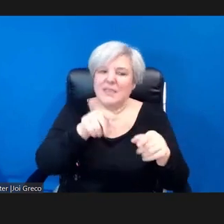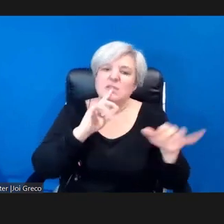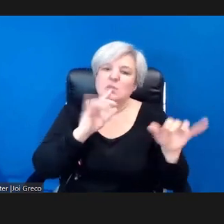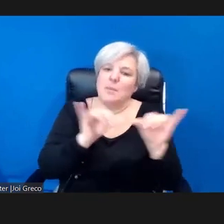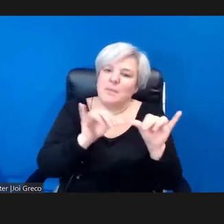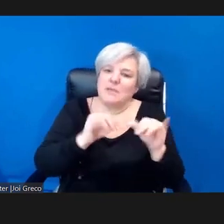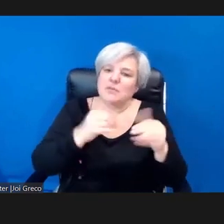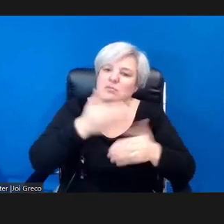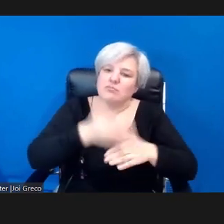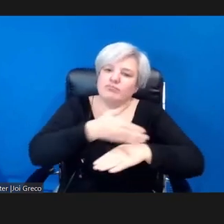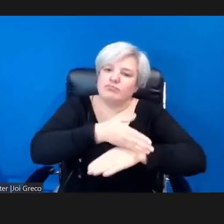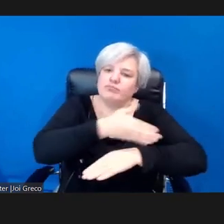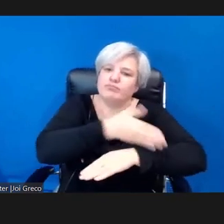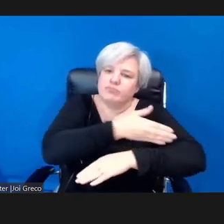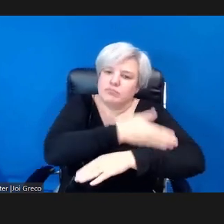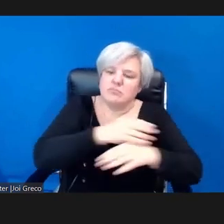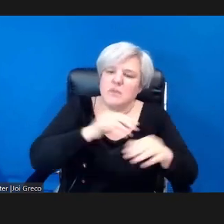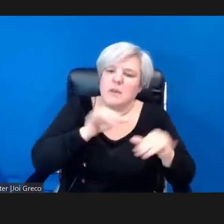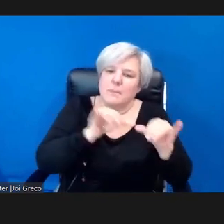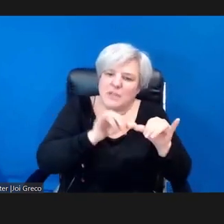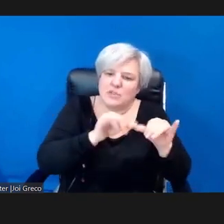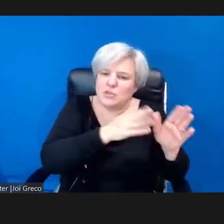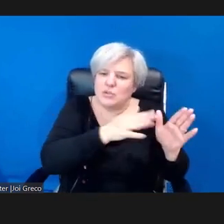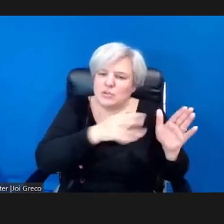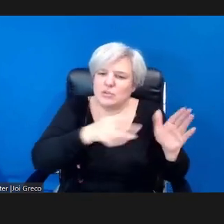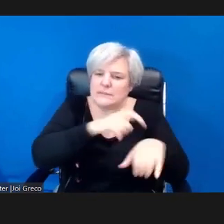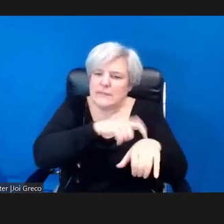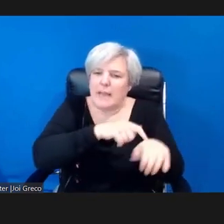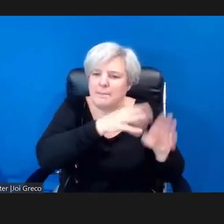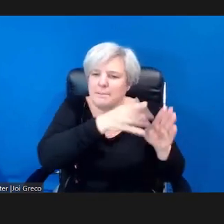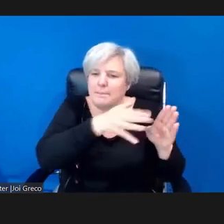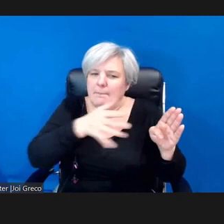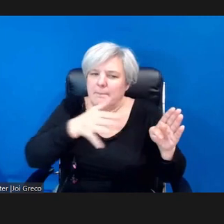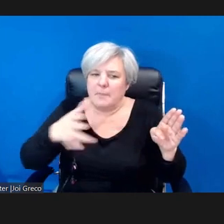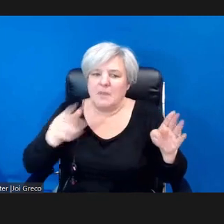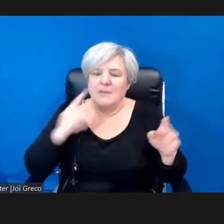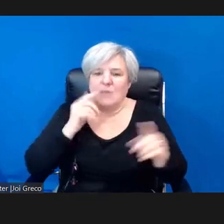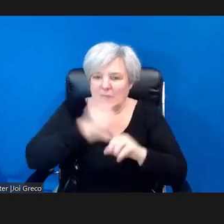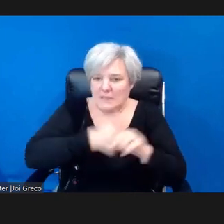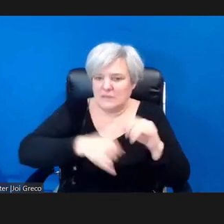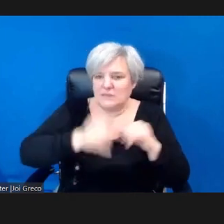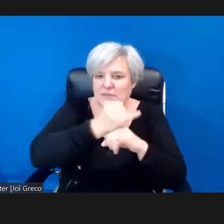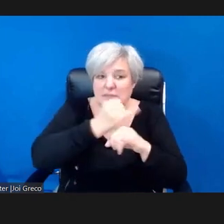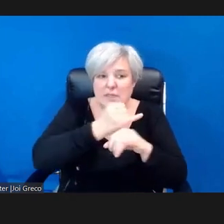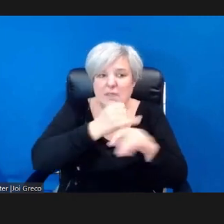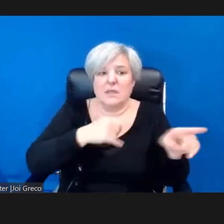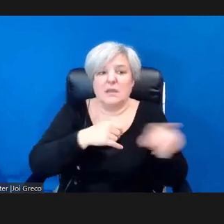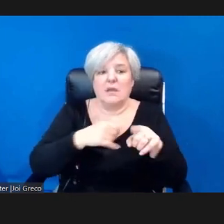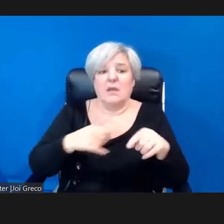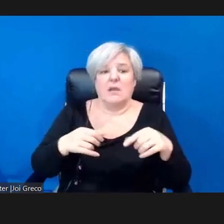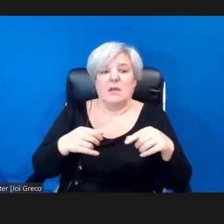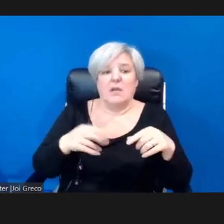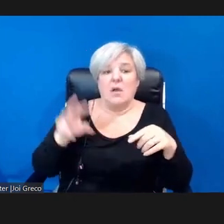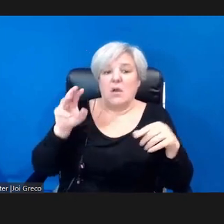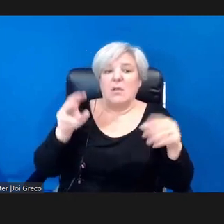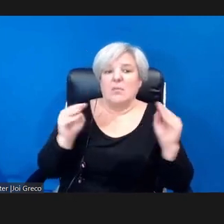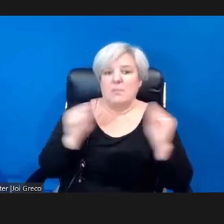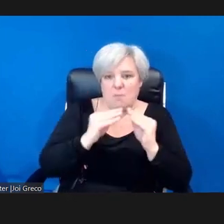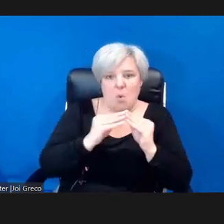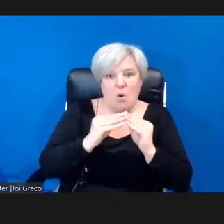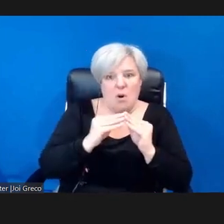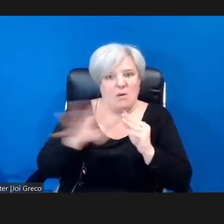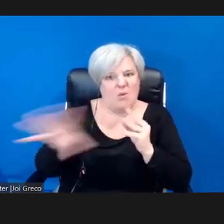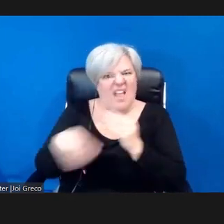progress over time for each of the specific topics and for each facility. More is coming in this area, so stay